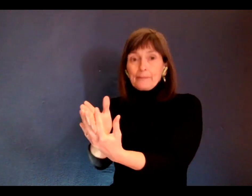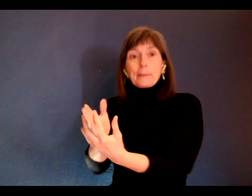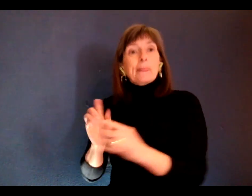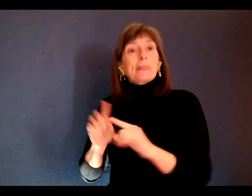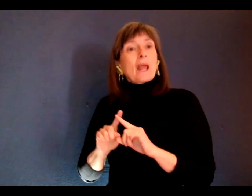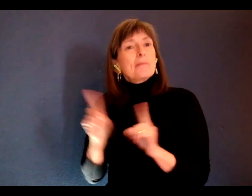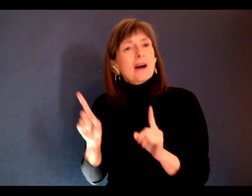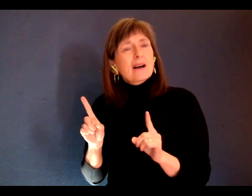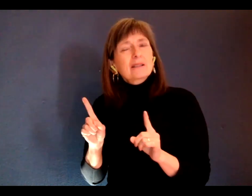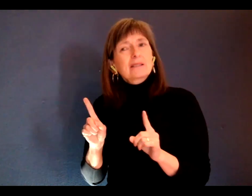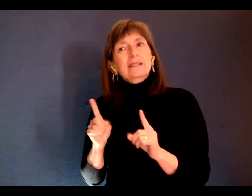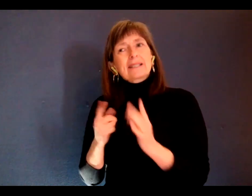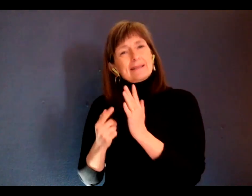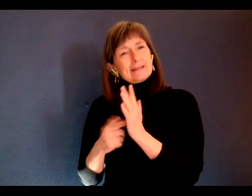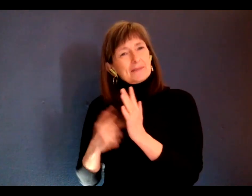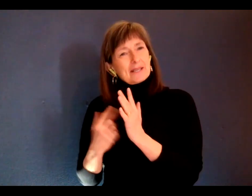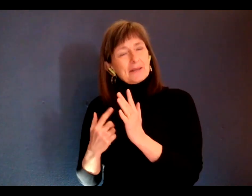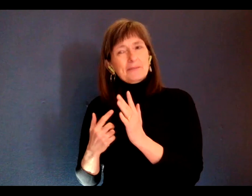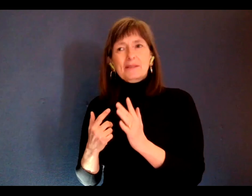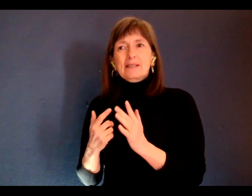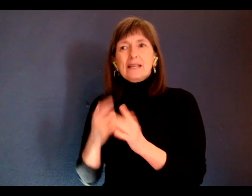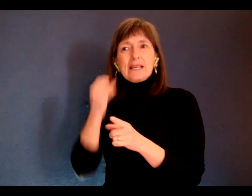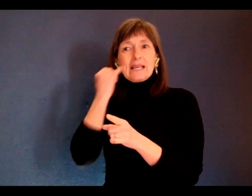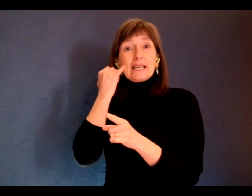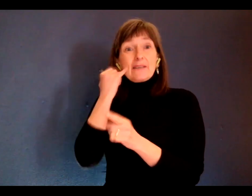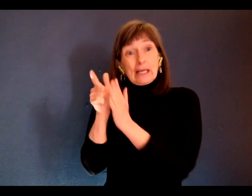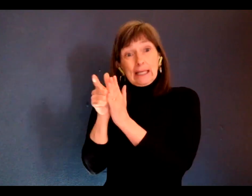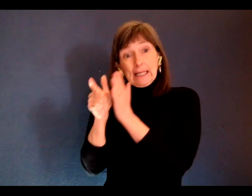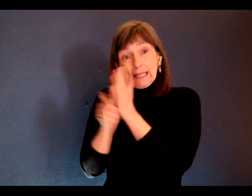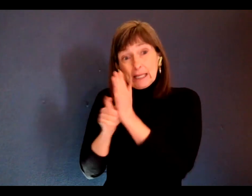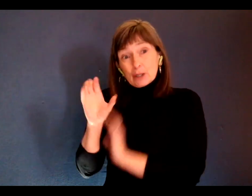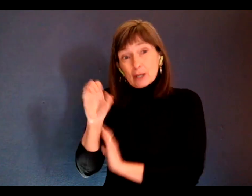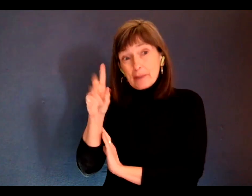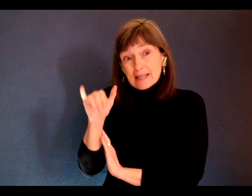specific barriers that taking away people's legal capacity